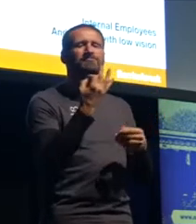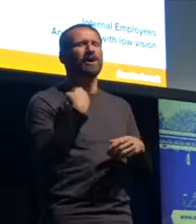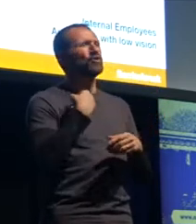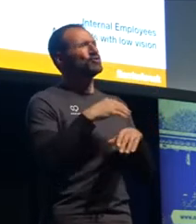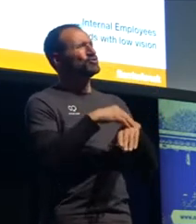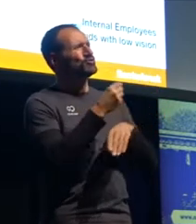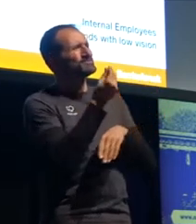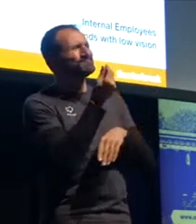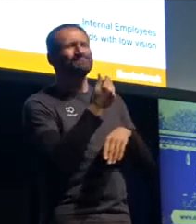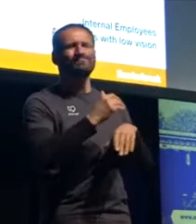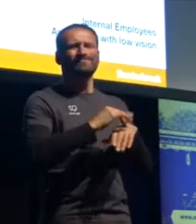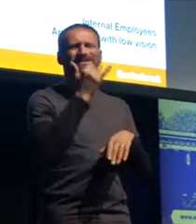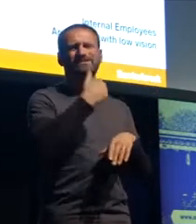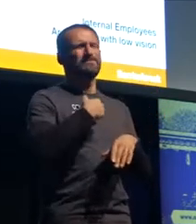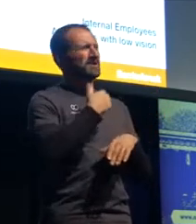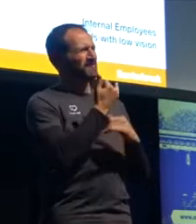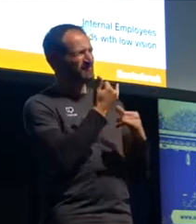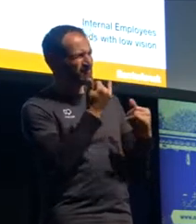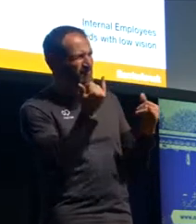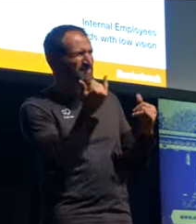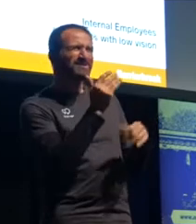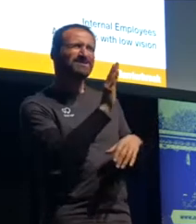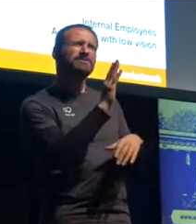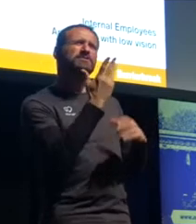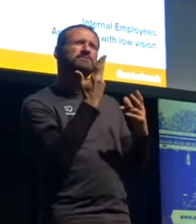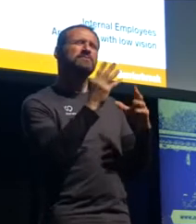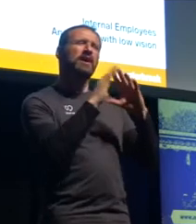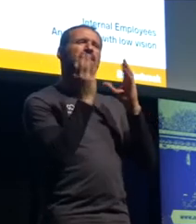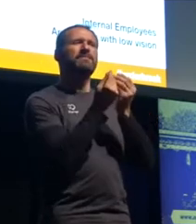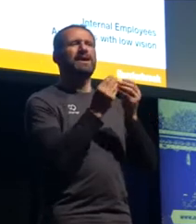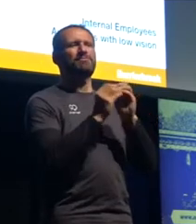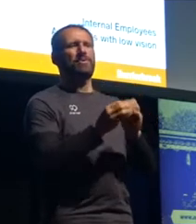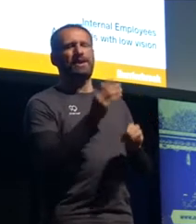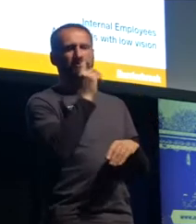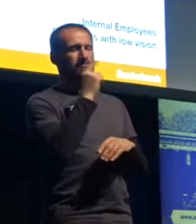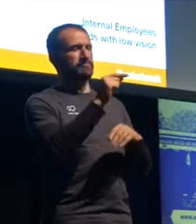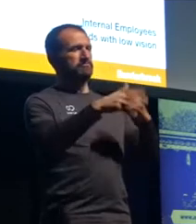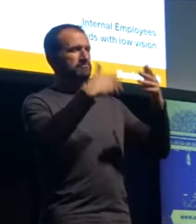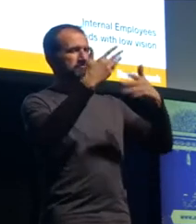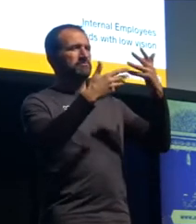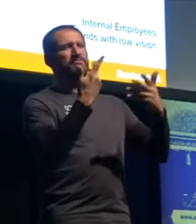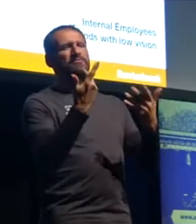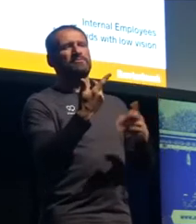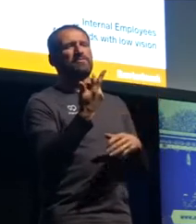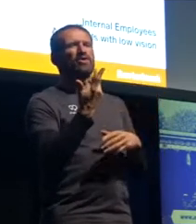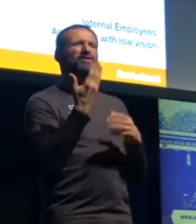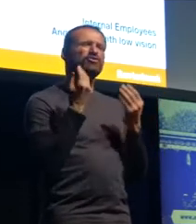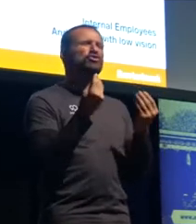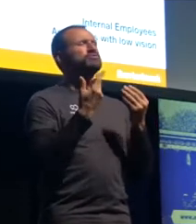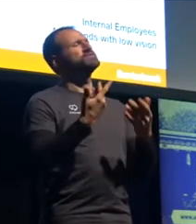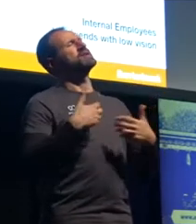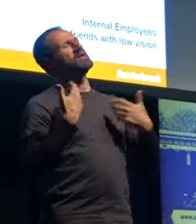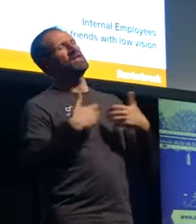of, okay, what are the, what are the common problems that they face in day-to-day life? What are the annoyances? I also